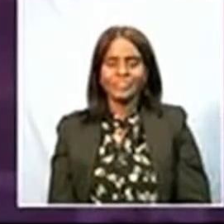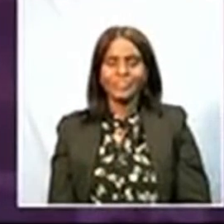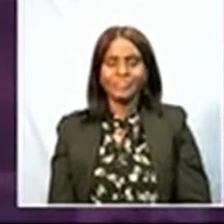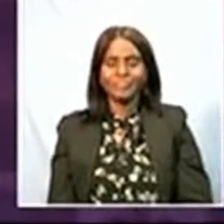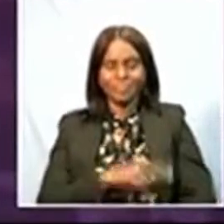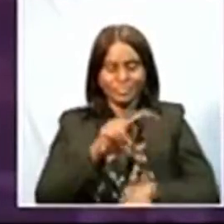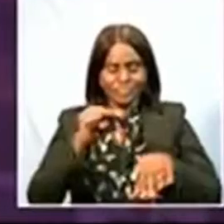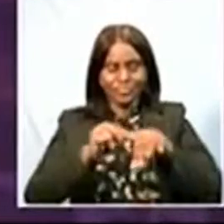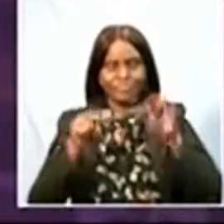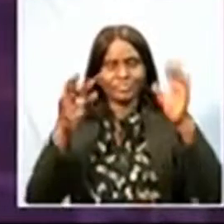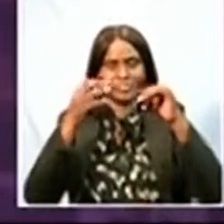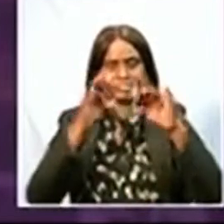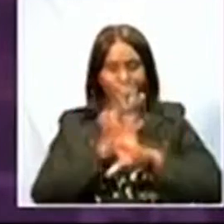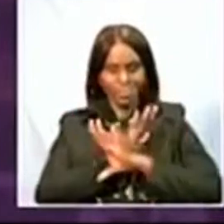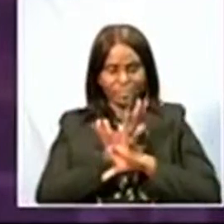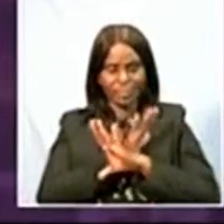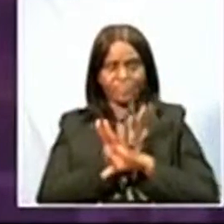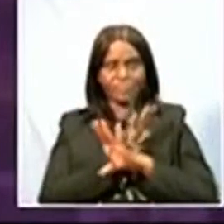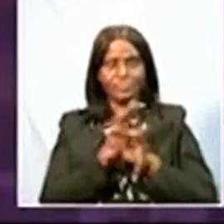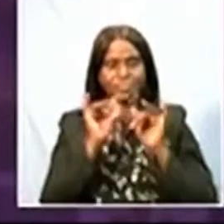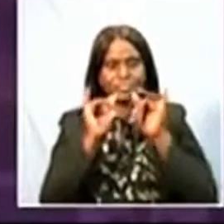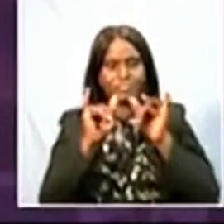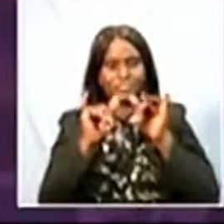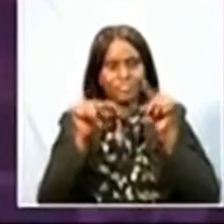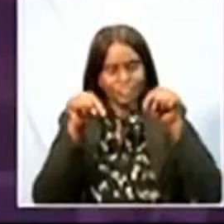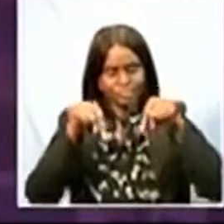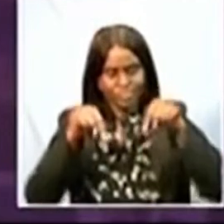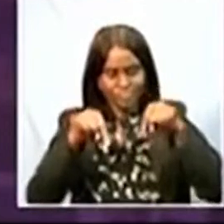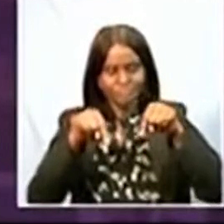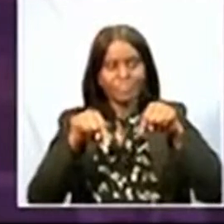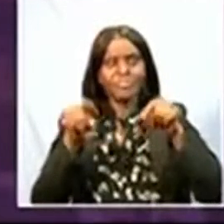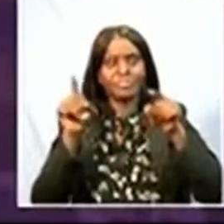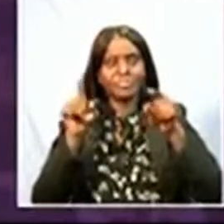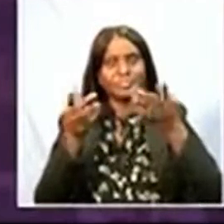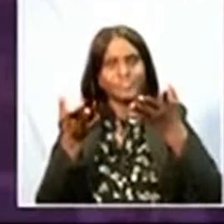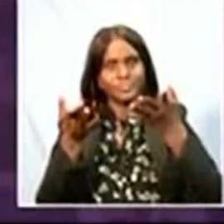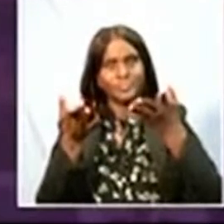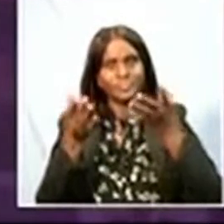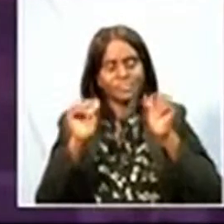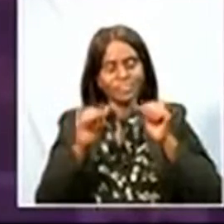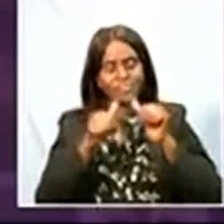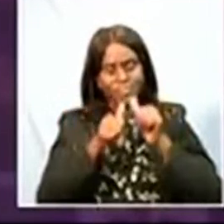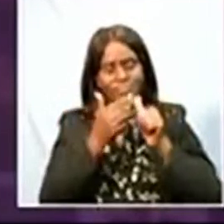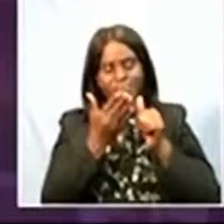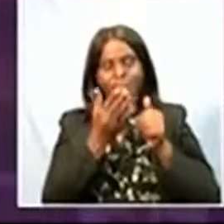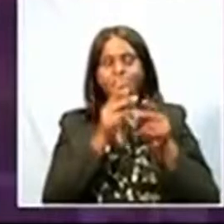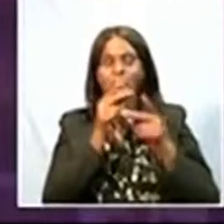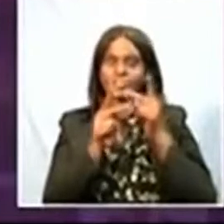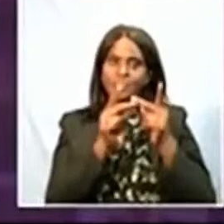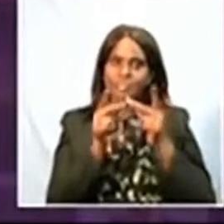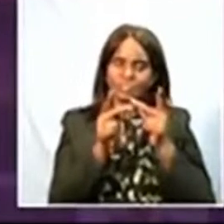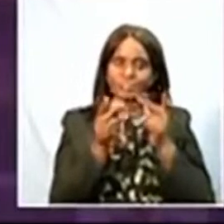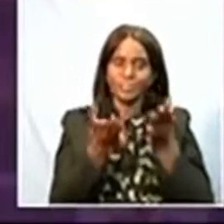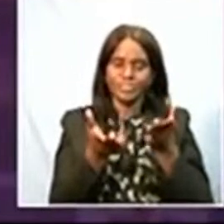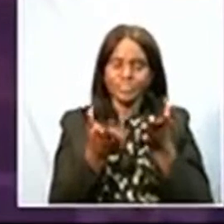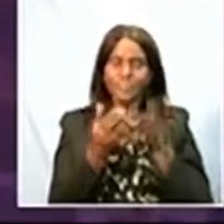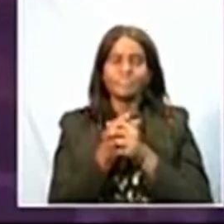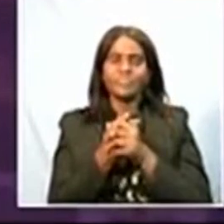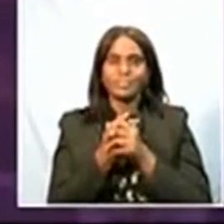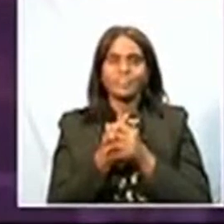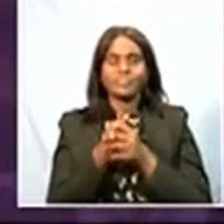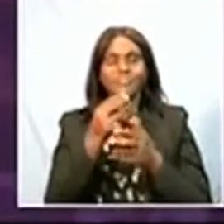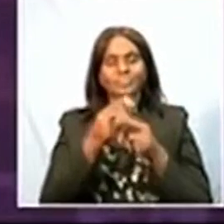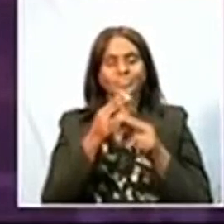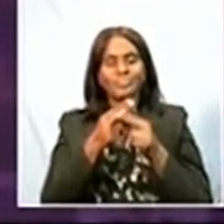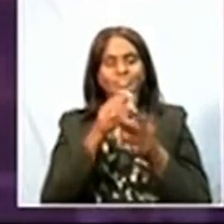the National Assembly of Zambia. Stay glued to that page so that we can follow the proceedings right here. My name